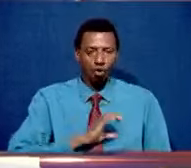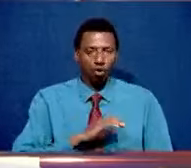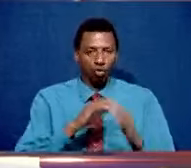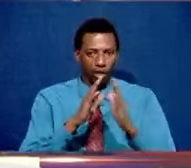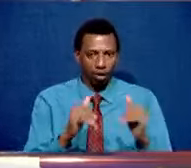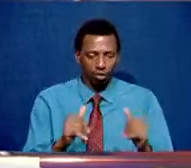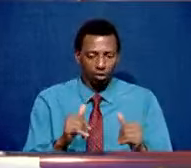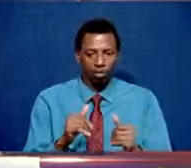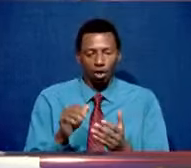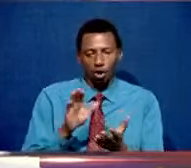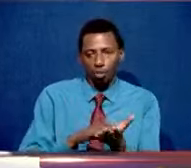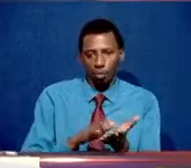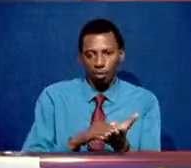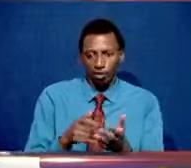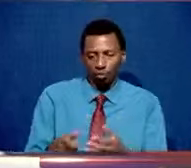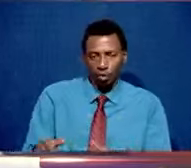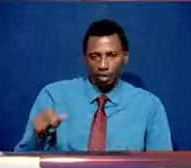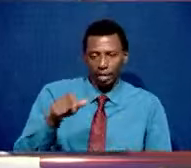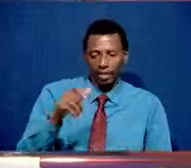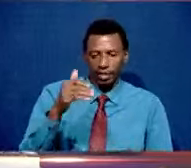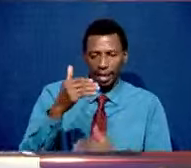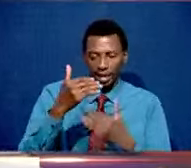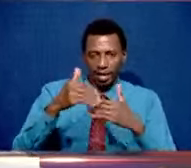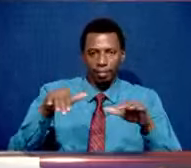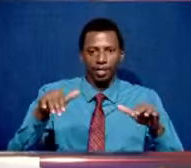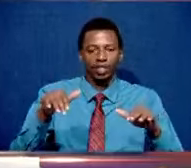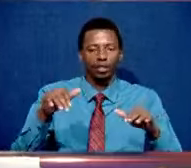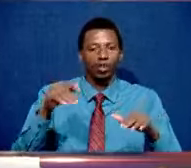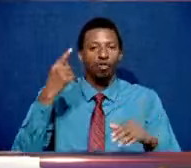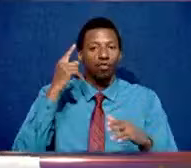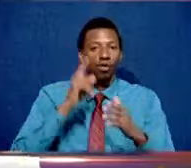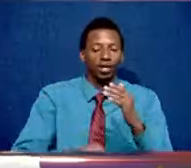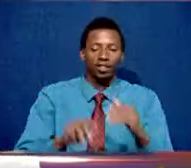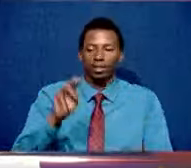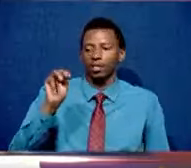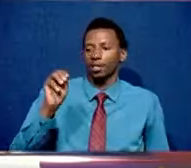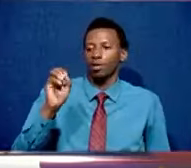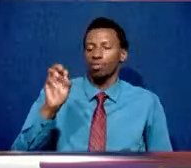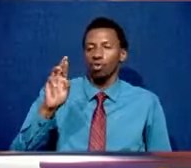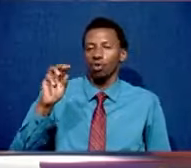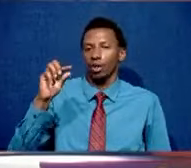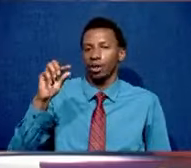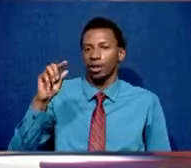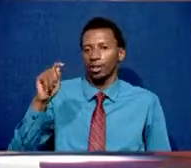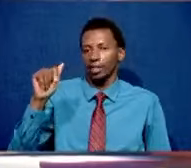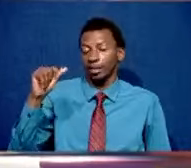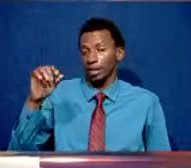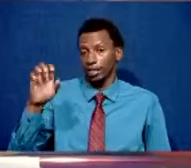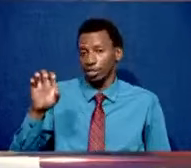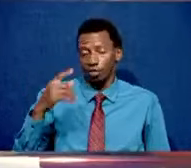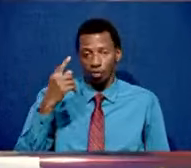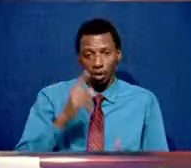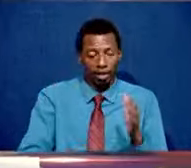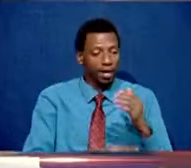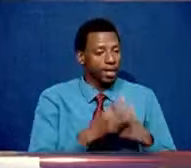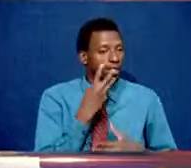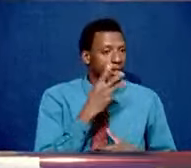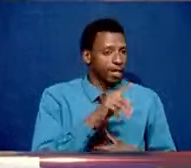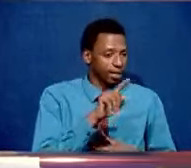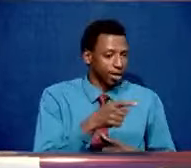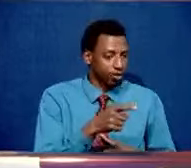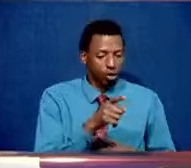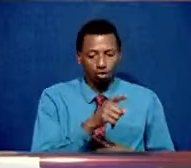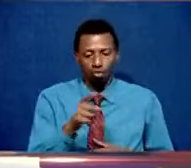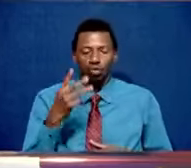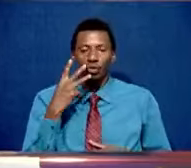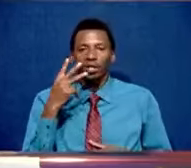limit of interest payments that qualify for mortgage relief from Kenya shillings 300,000 to Kenya shillings